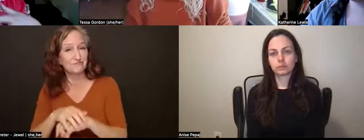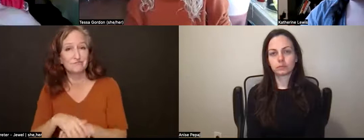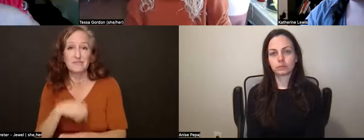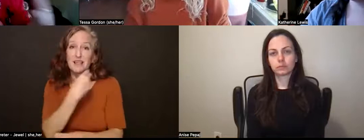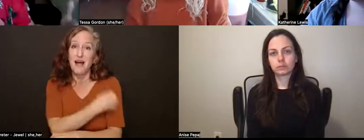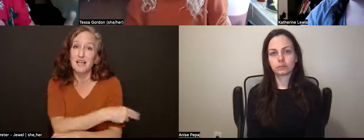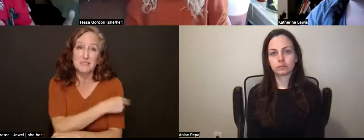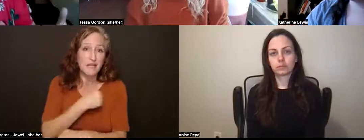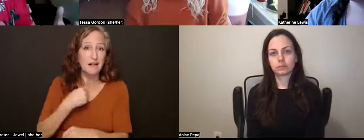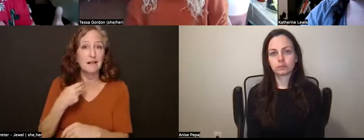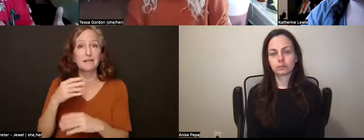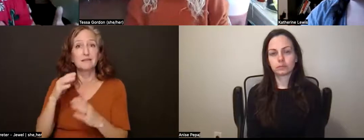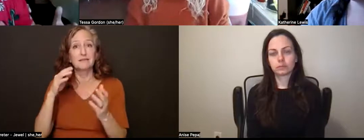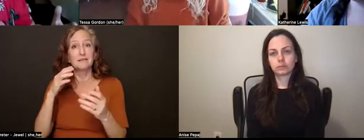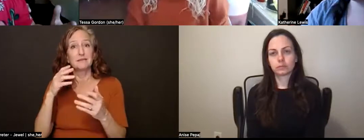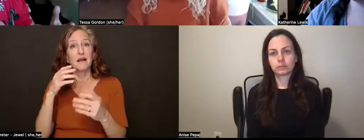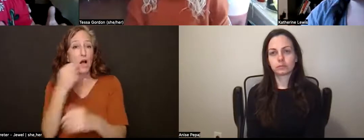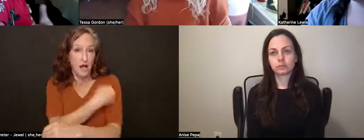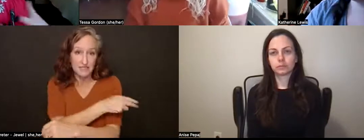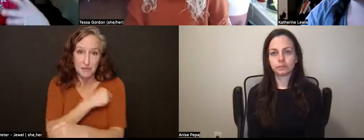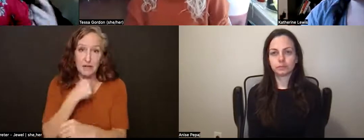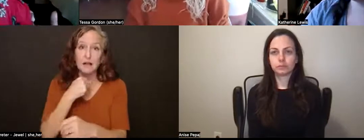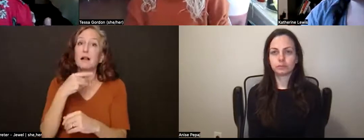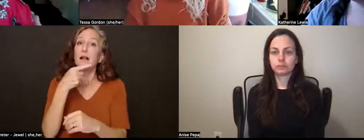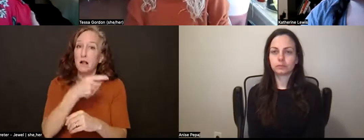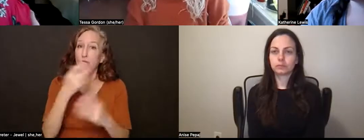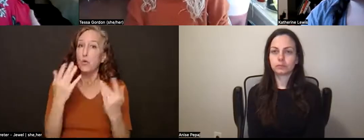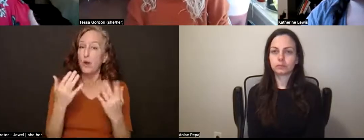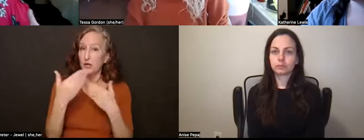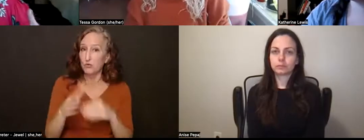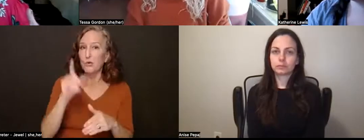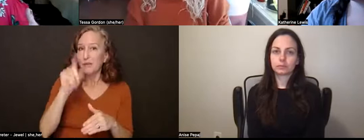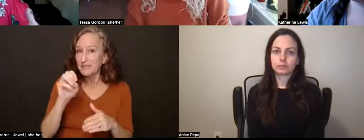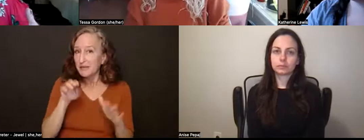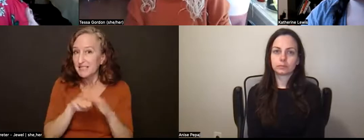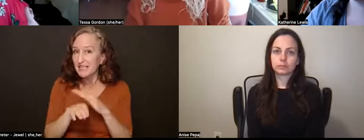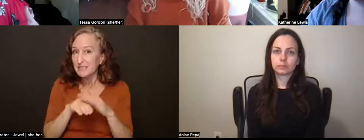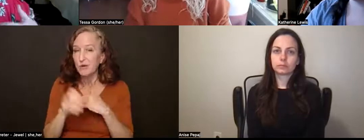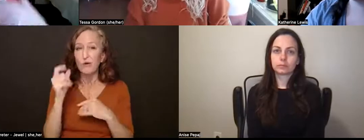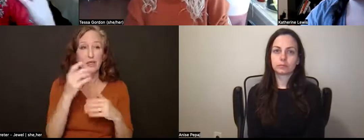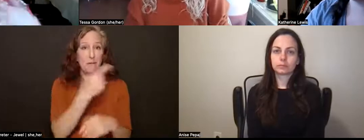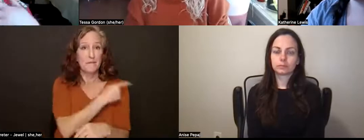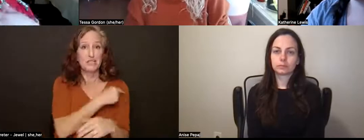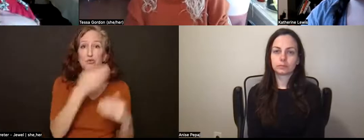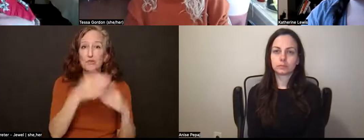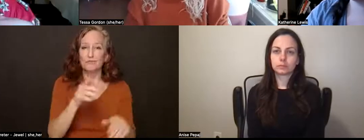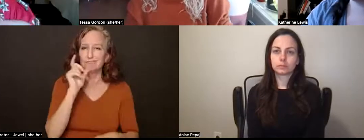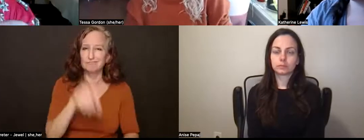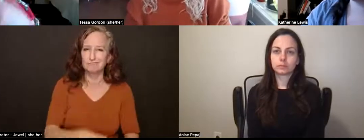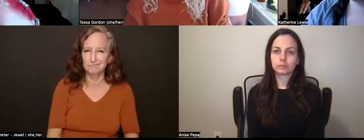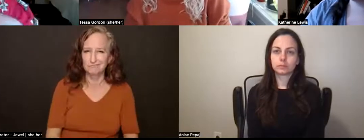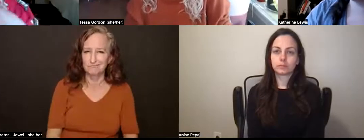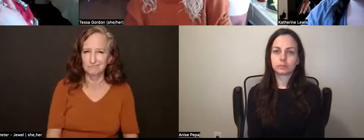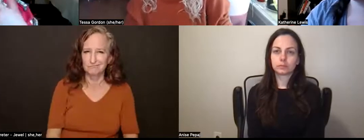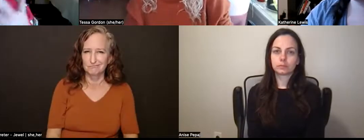doctor's office, the waiting room has to be accessible, but the patient rooms don't have to be. So how can we have the